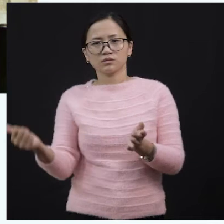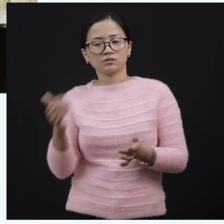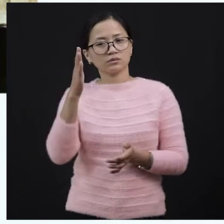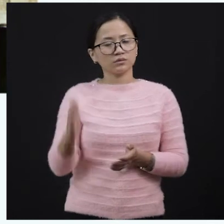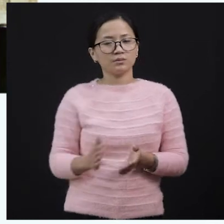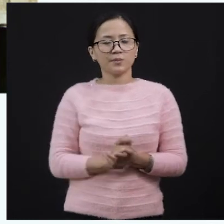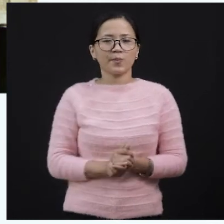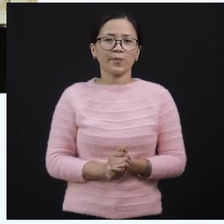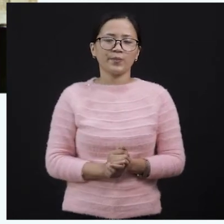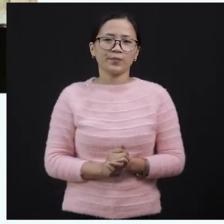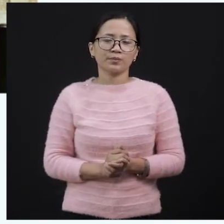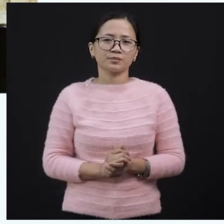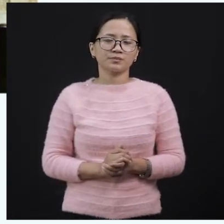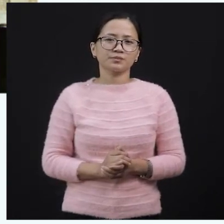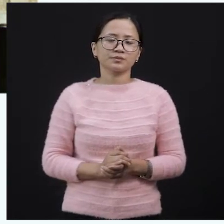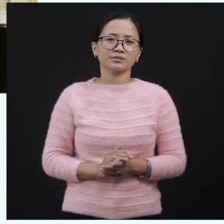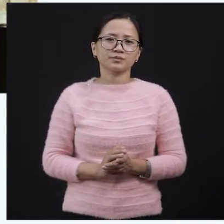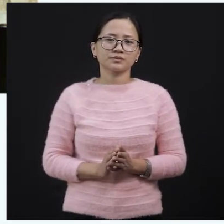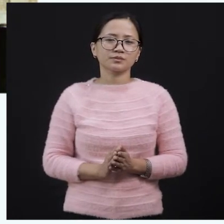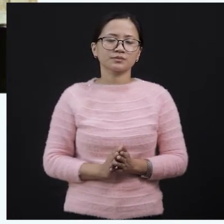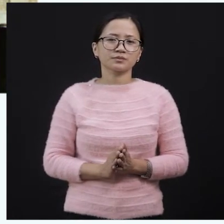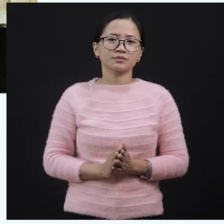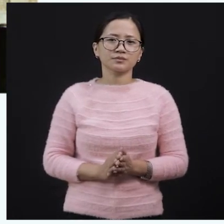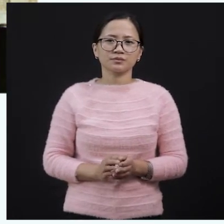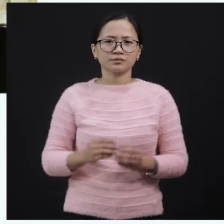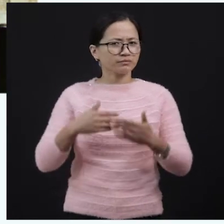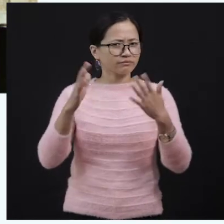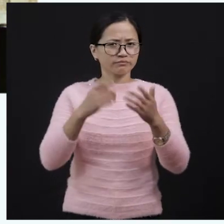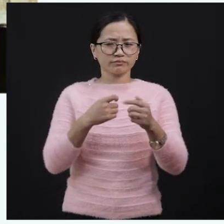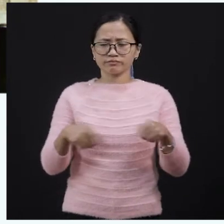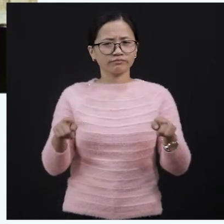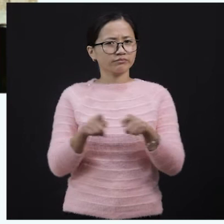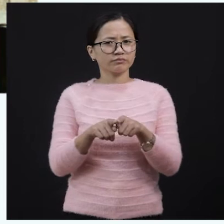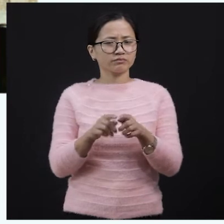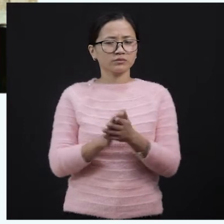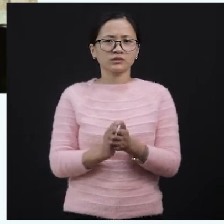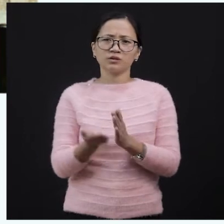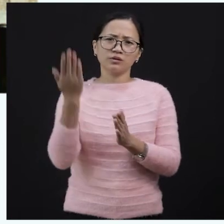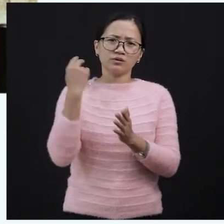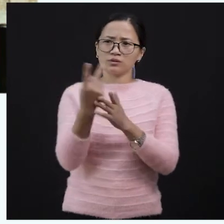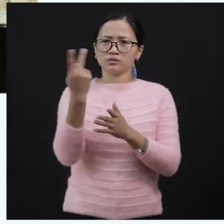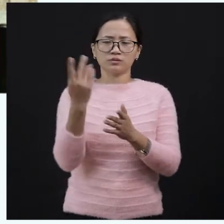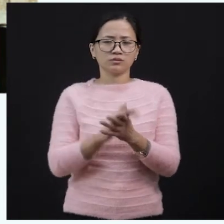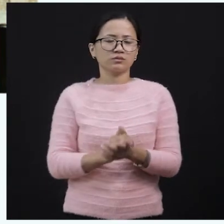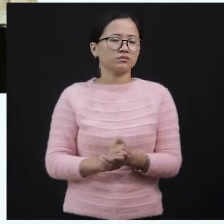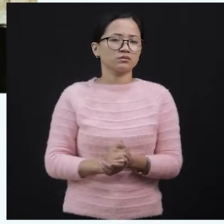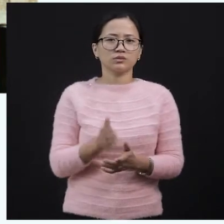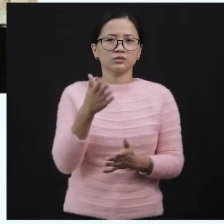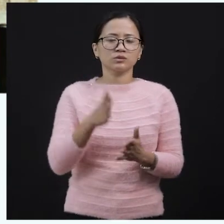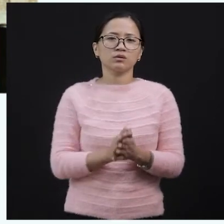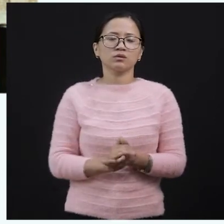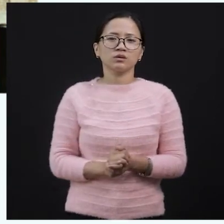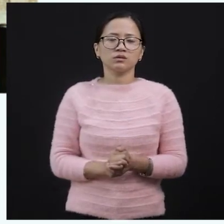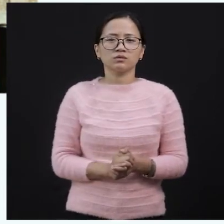right? So this is not like transparent. This is not like translucent. Then what